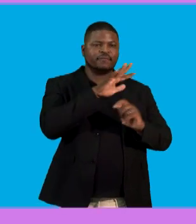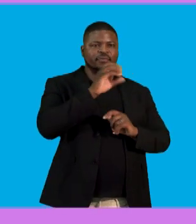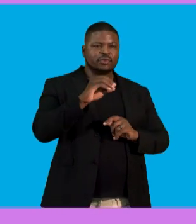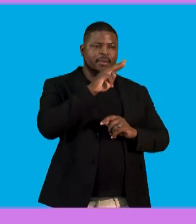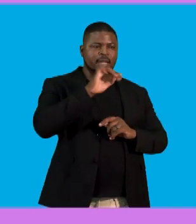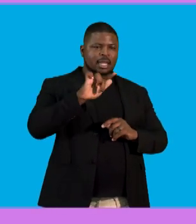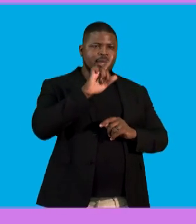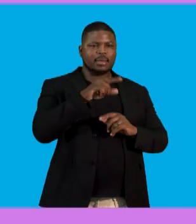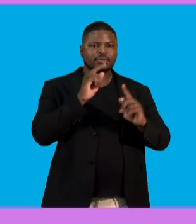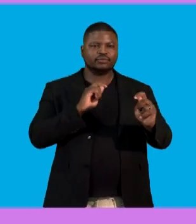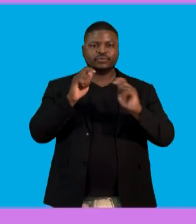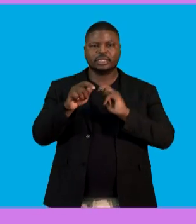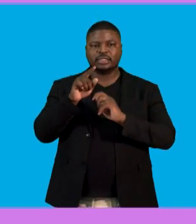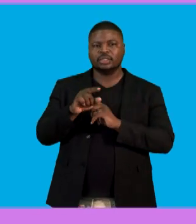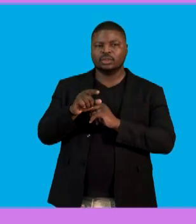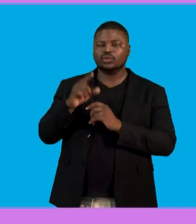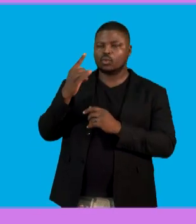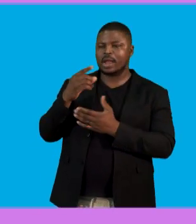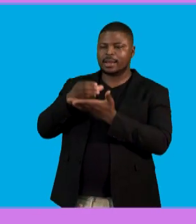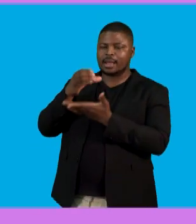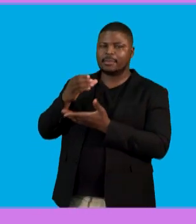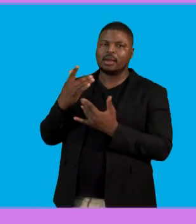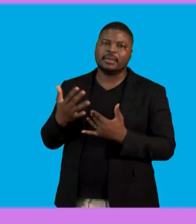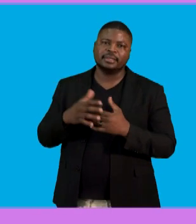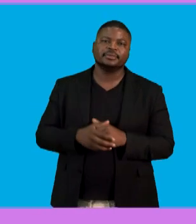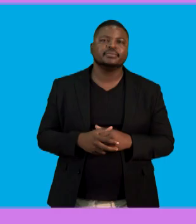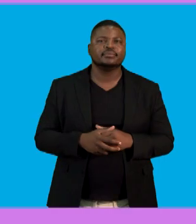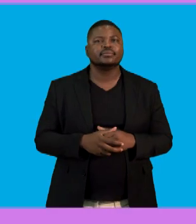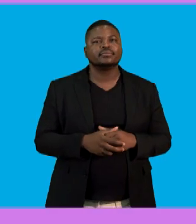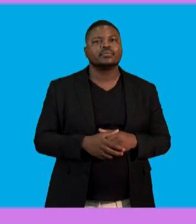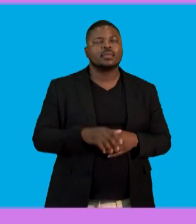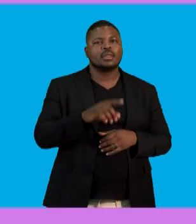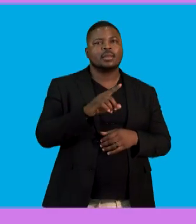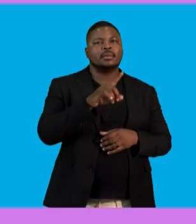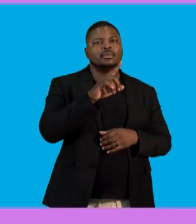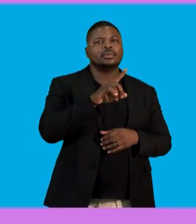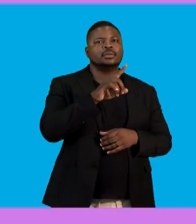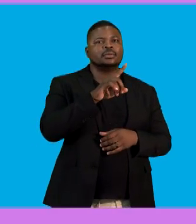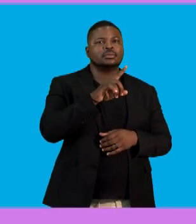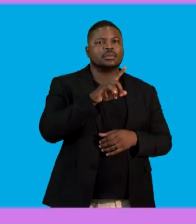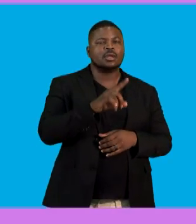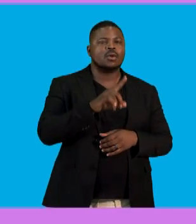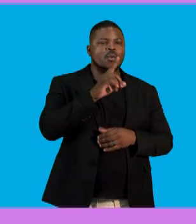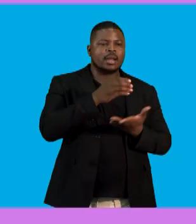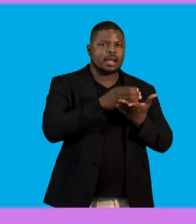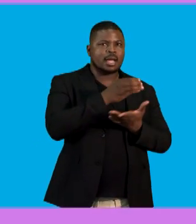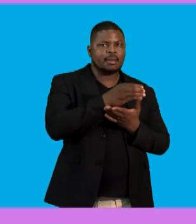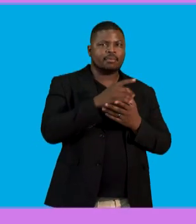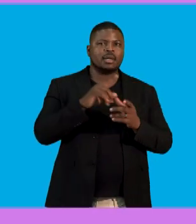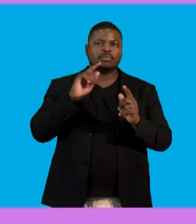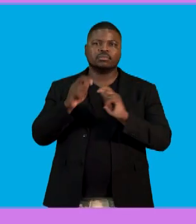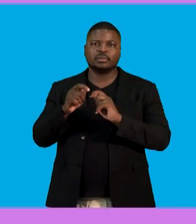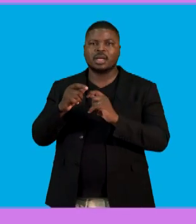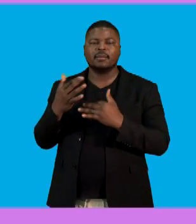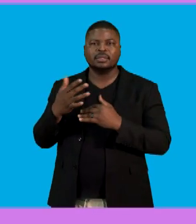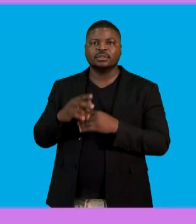got 1 cup is equals to 250 milliliters. This is your conversion factor. What